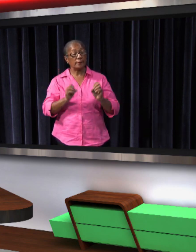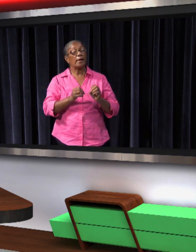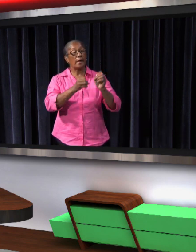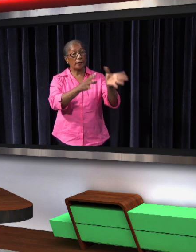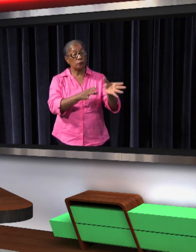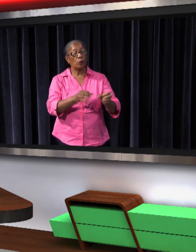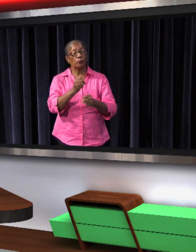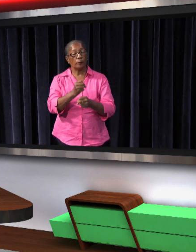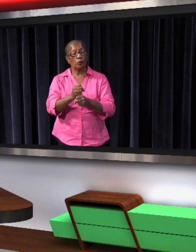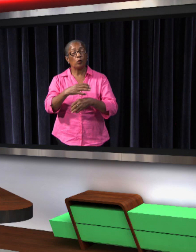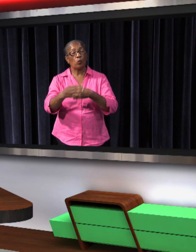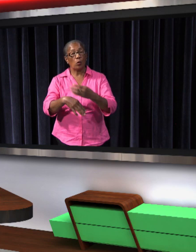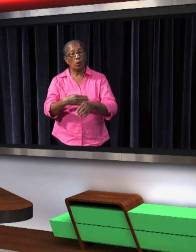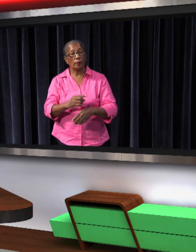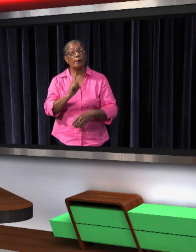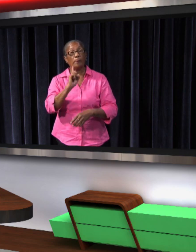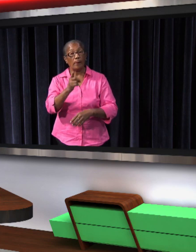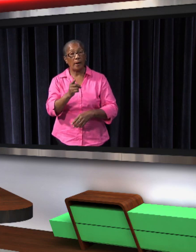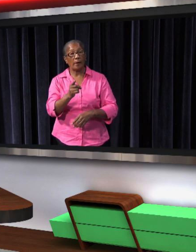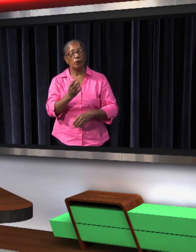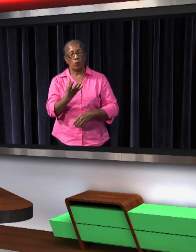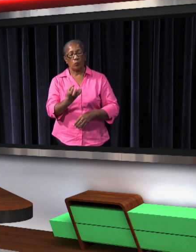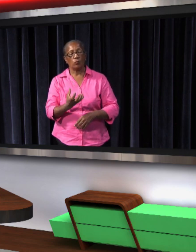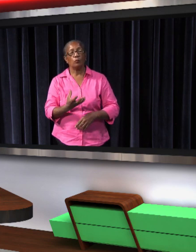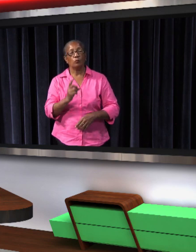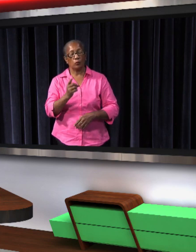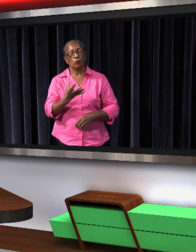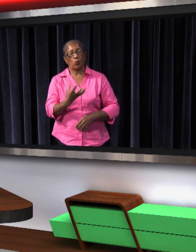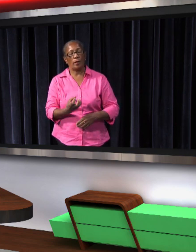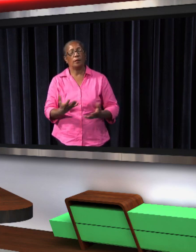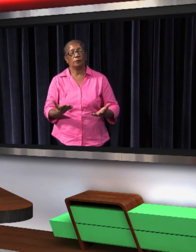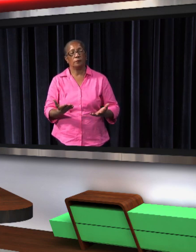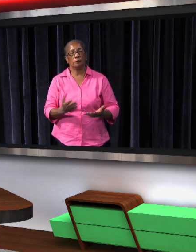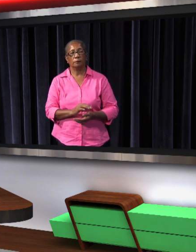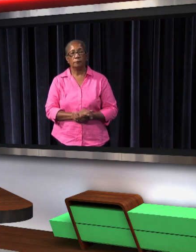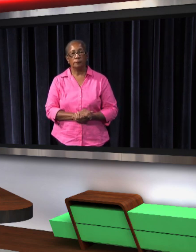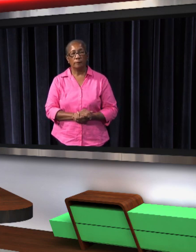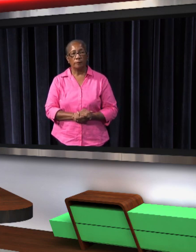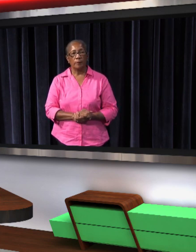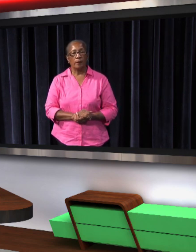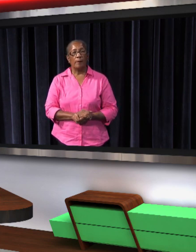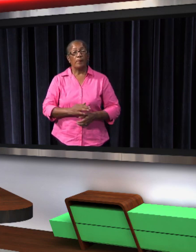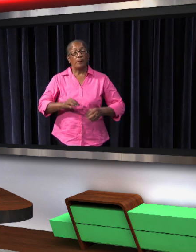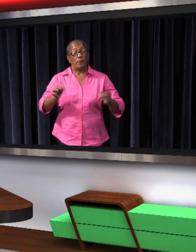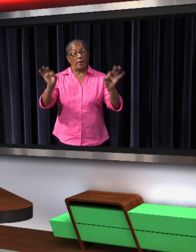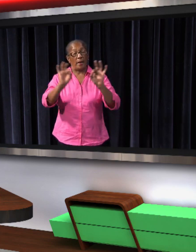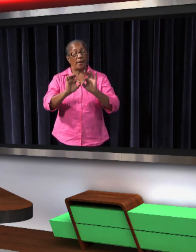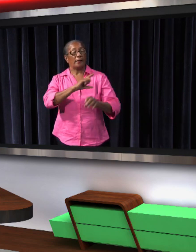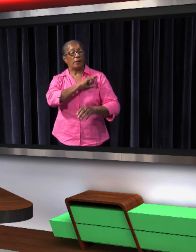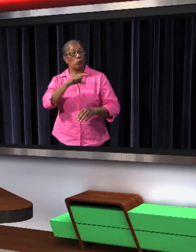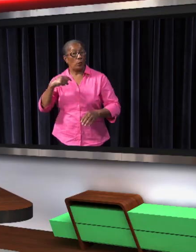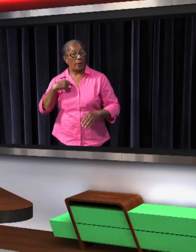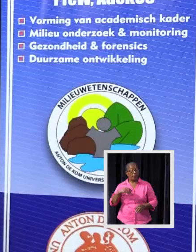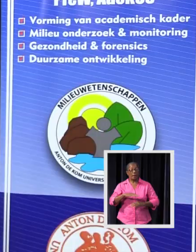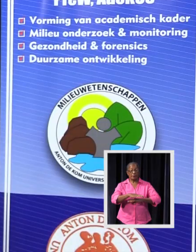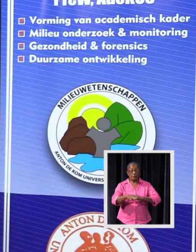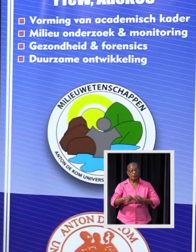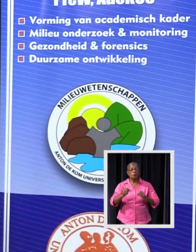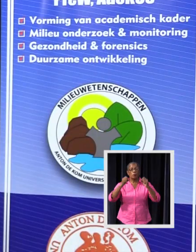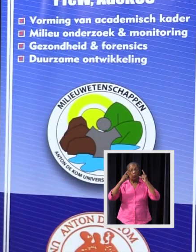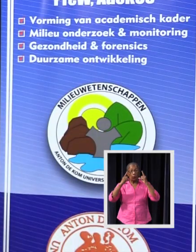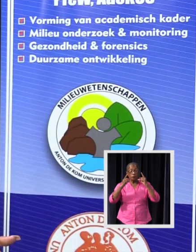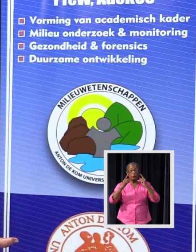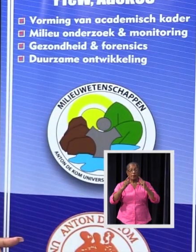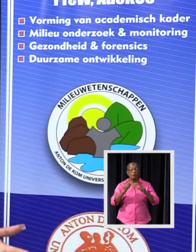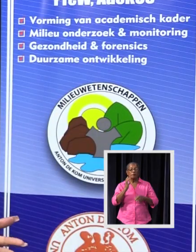Water can become a successful export product as soon as we are ready to use the product in the right way. It is